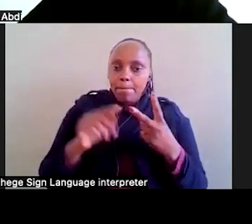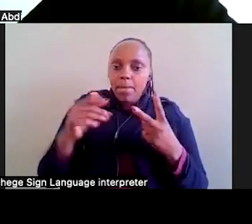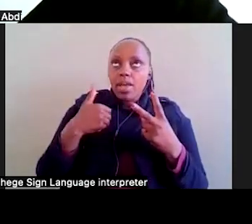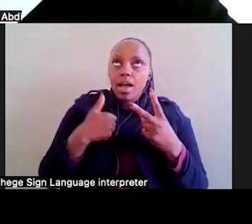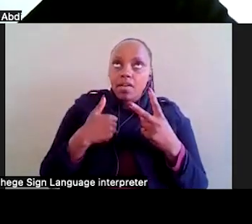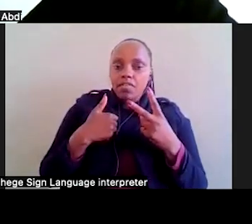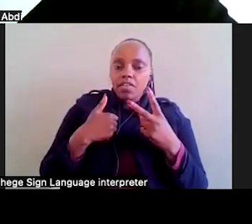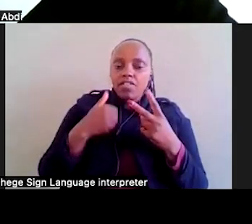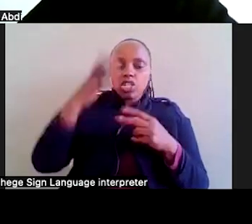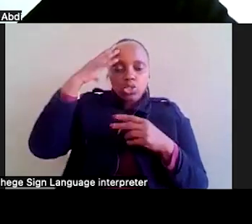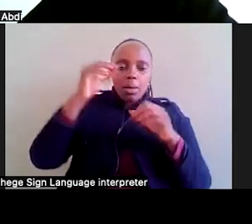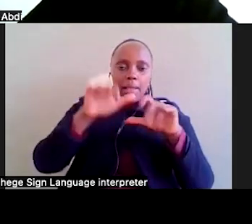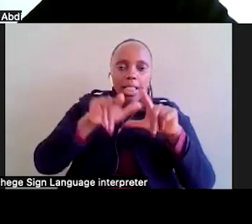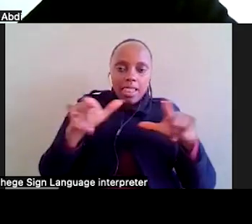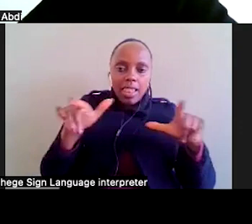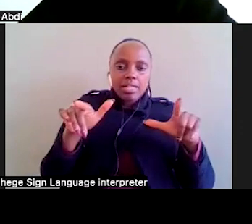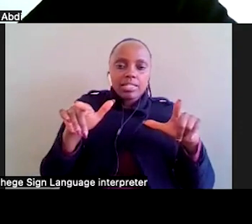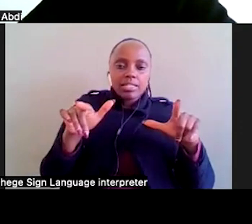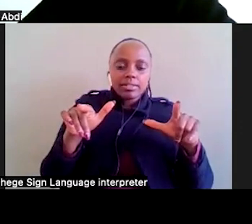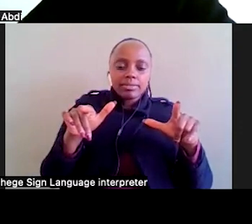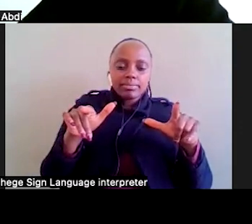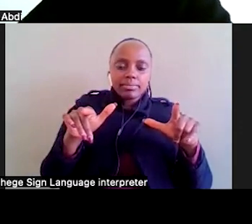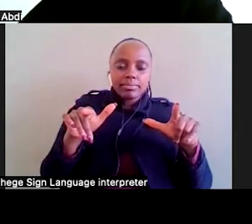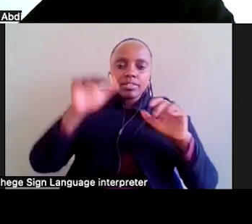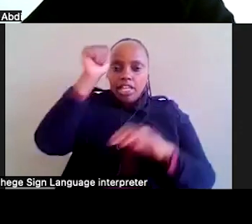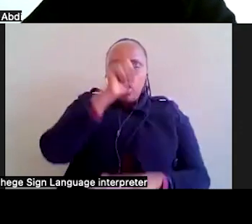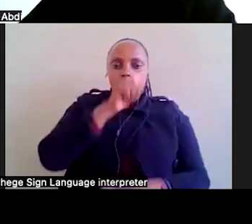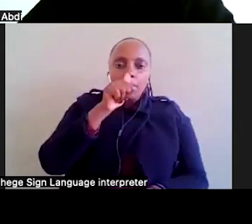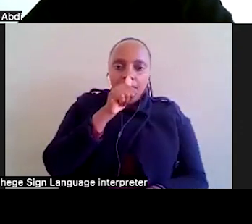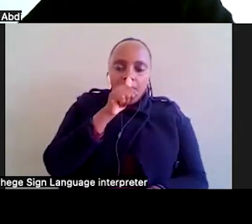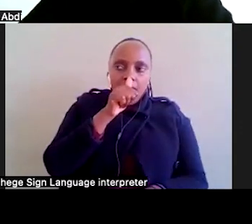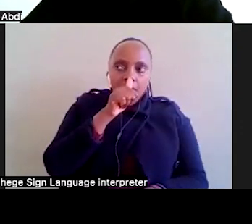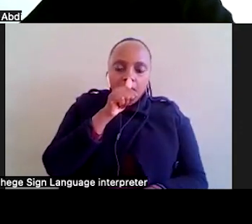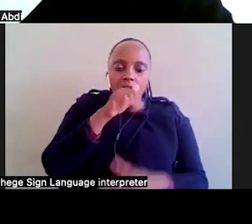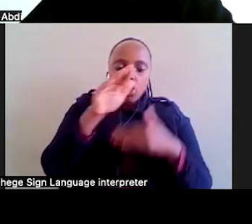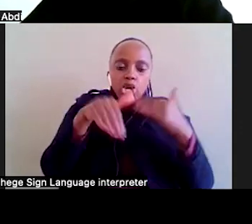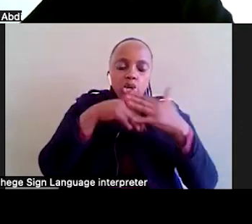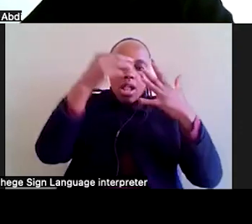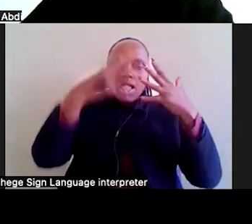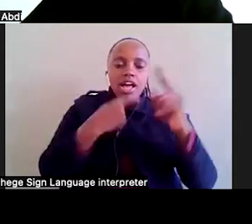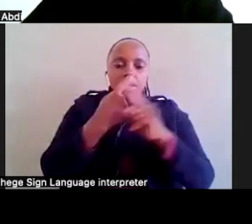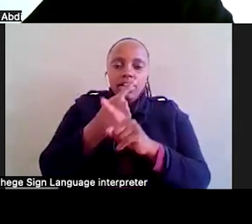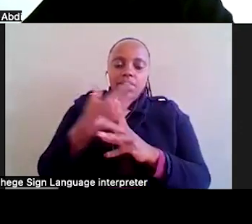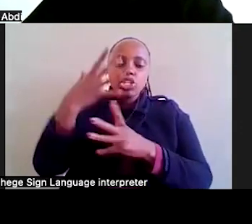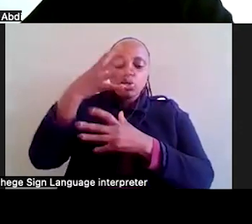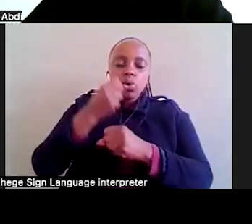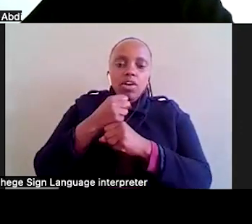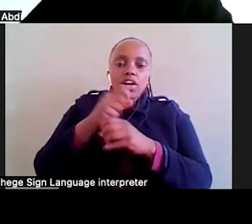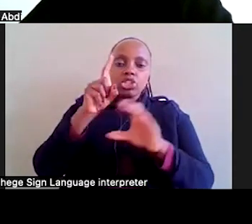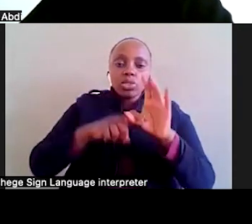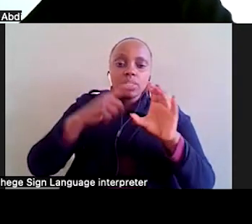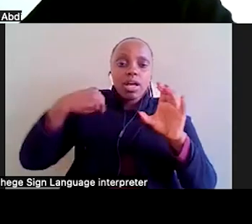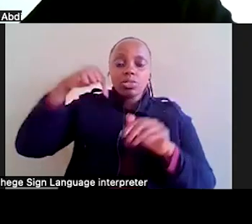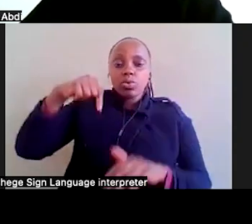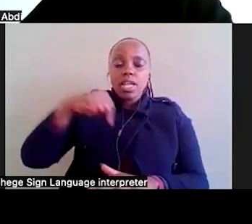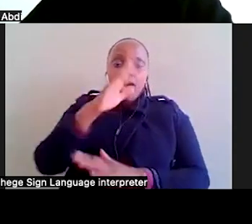Somaliland and Ethiopia, and all the stakeholders who have joined us this afternoon,